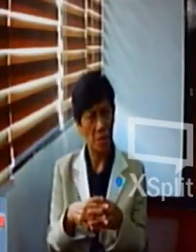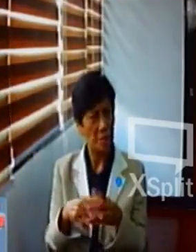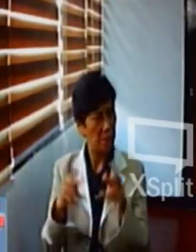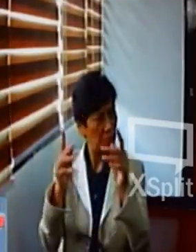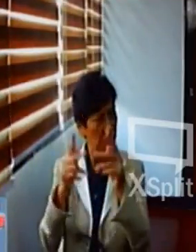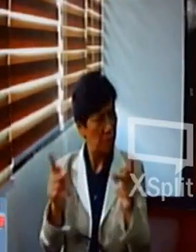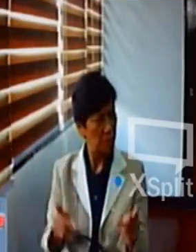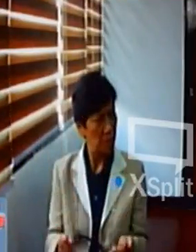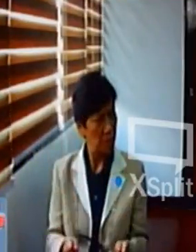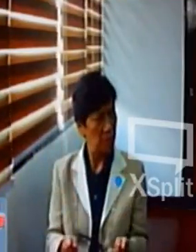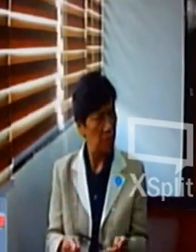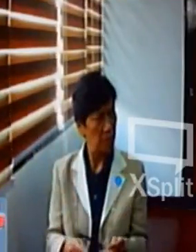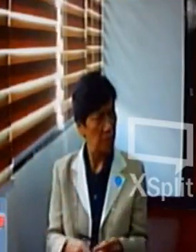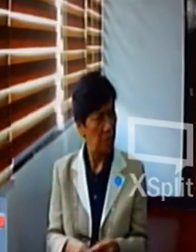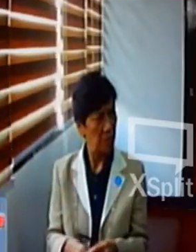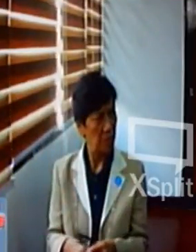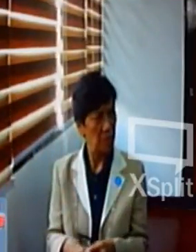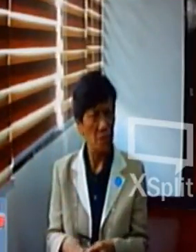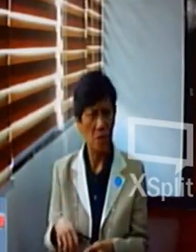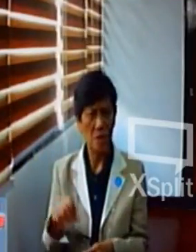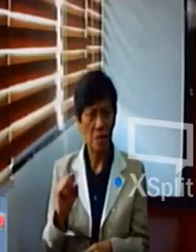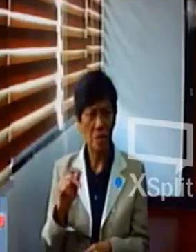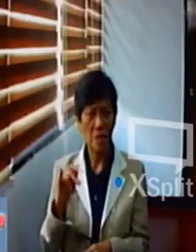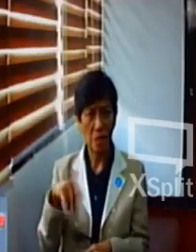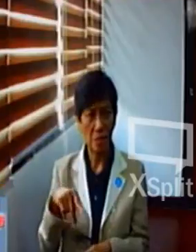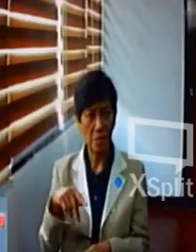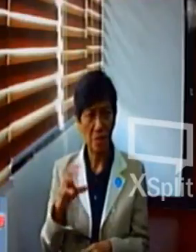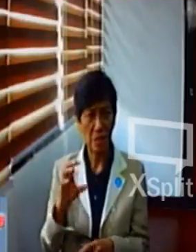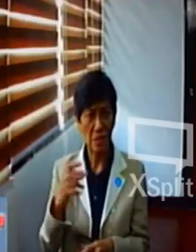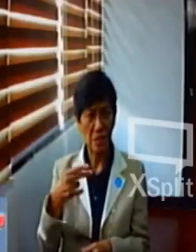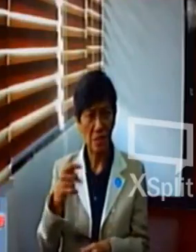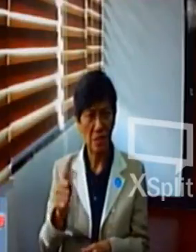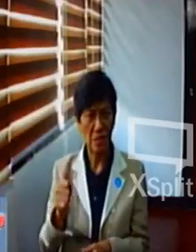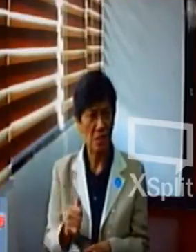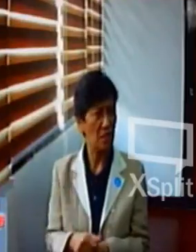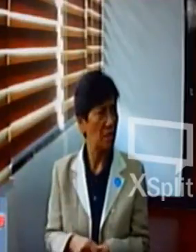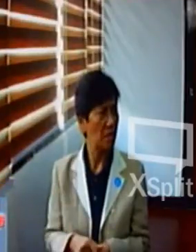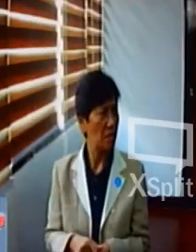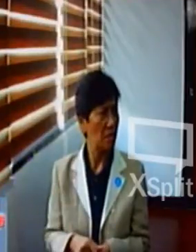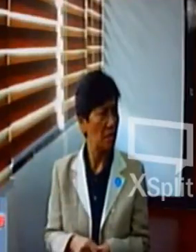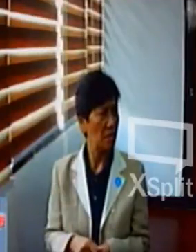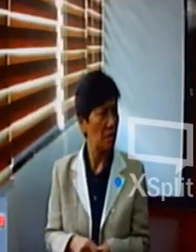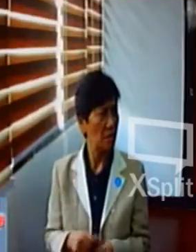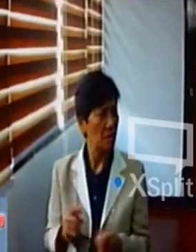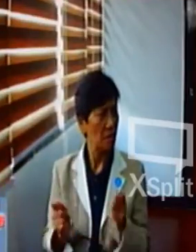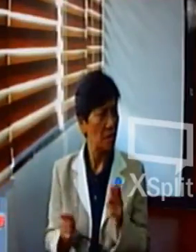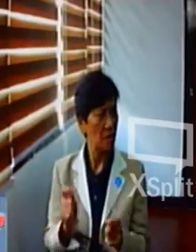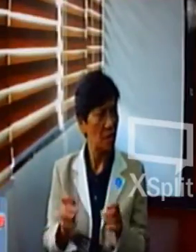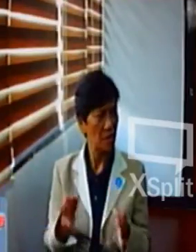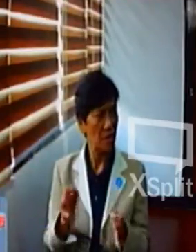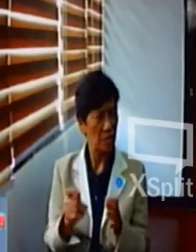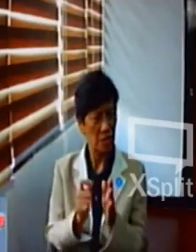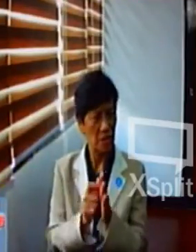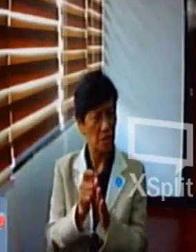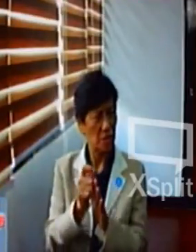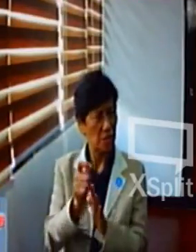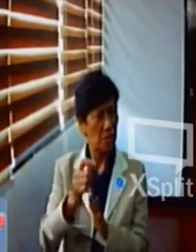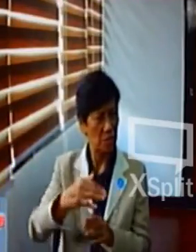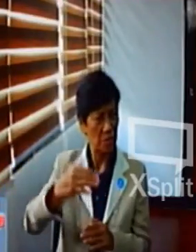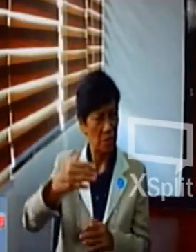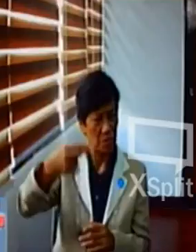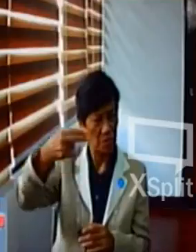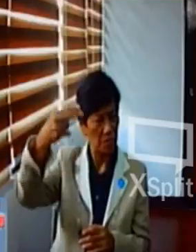what will happen to skipjack spawning, yung panganganak po, if temperatures are increased this based